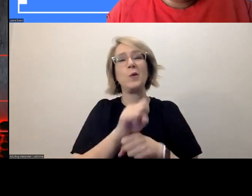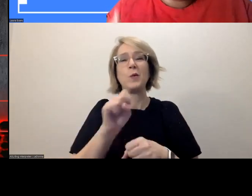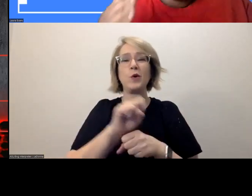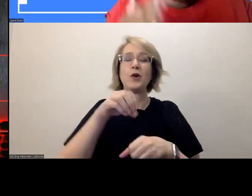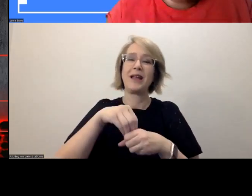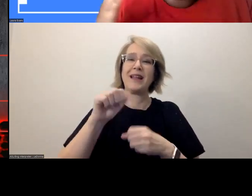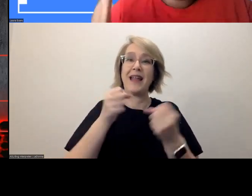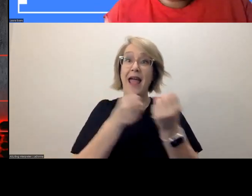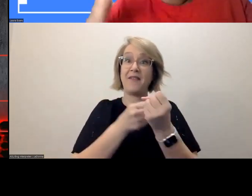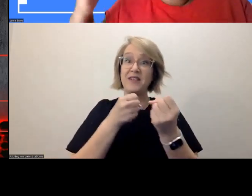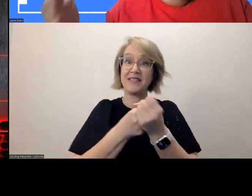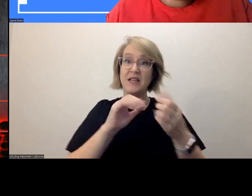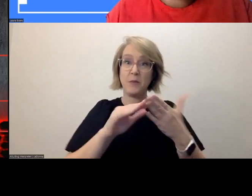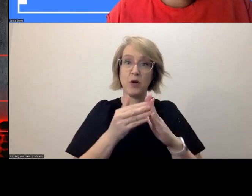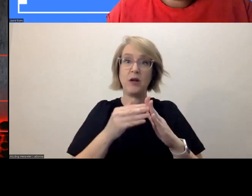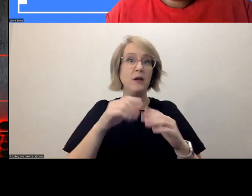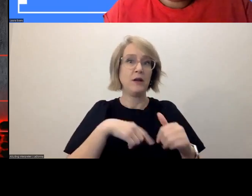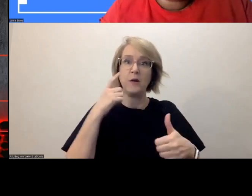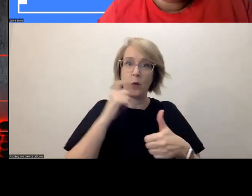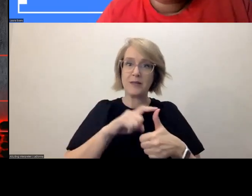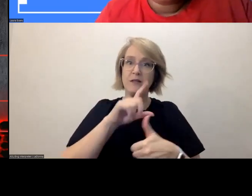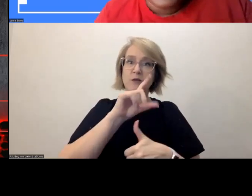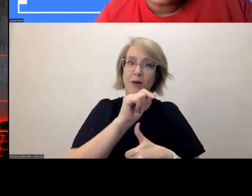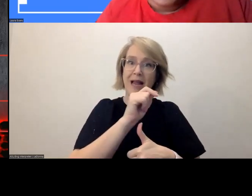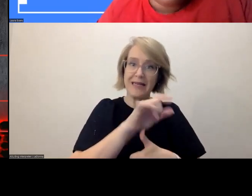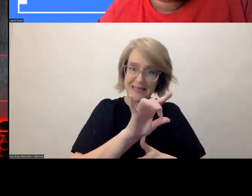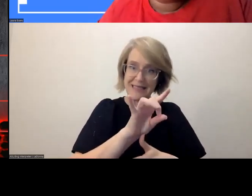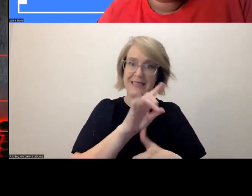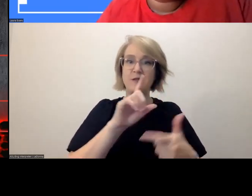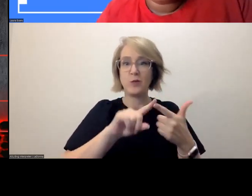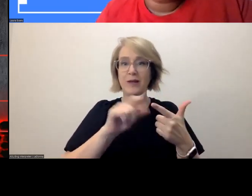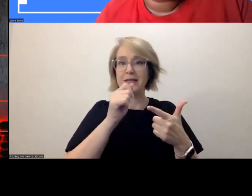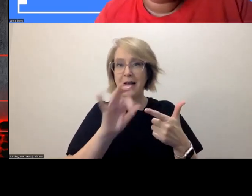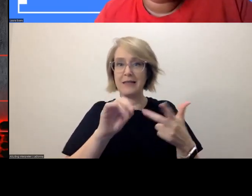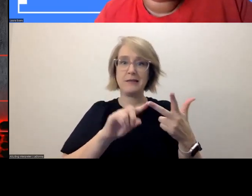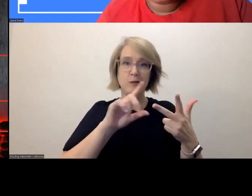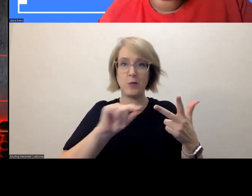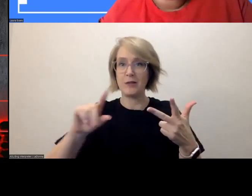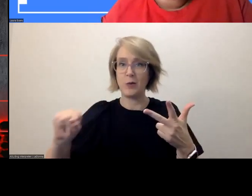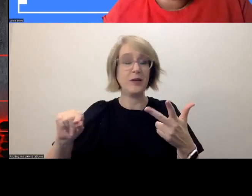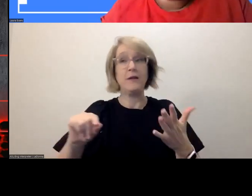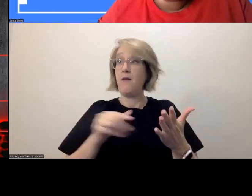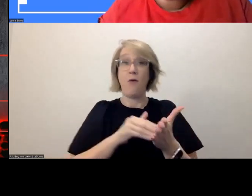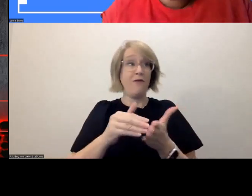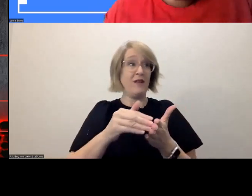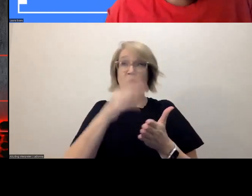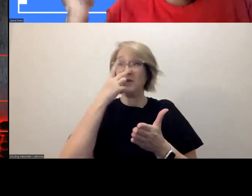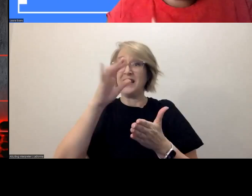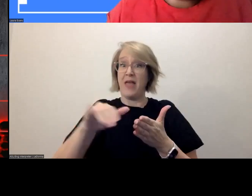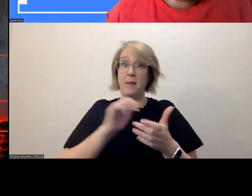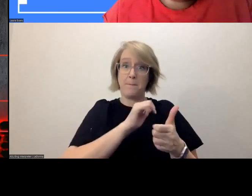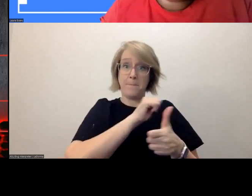how quickly that happened, 2018, 2019, 2020. That does not happen typically in the advocacy world. It takes a lot of time,